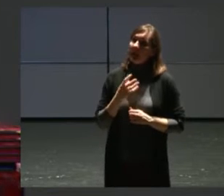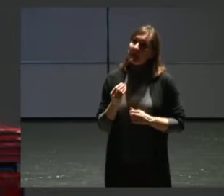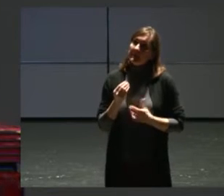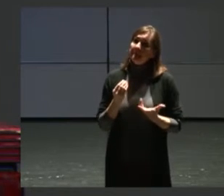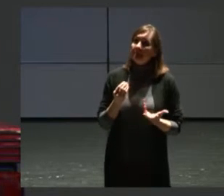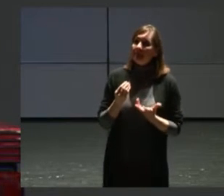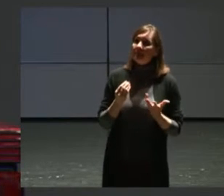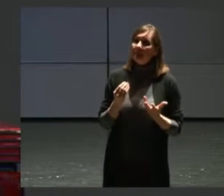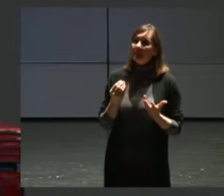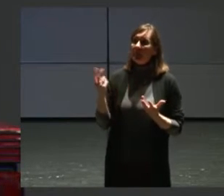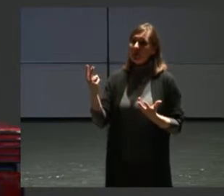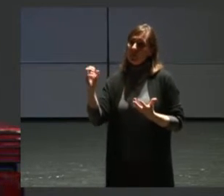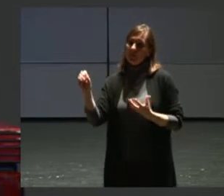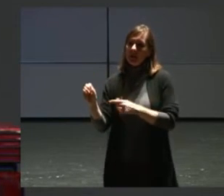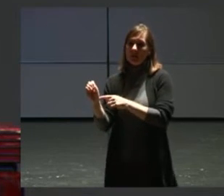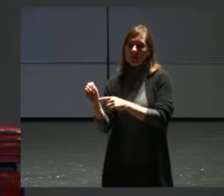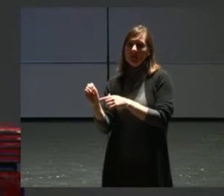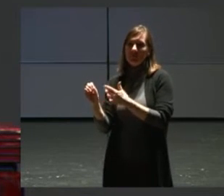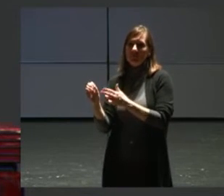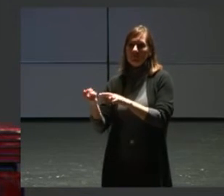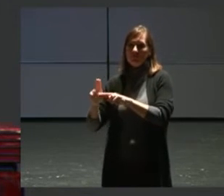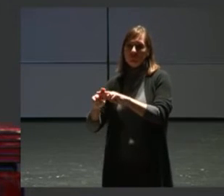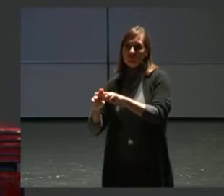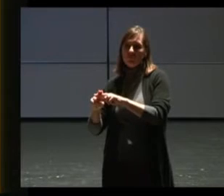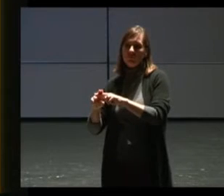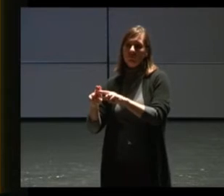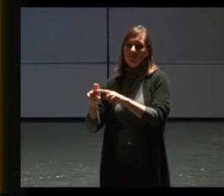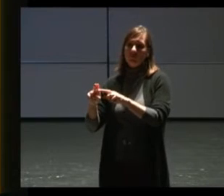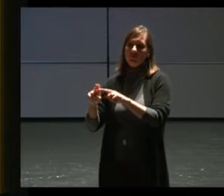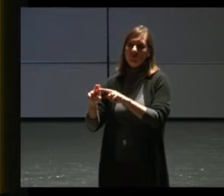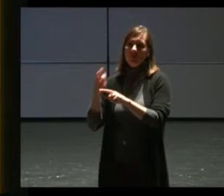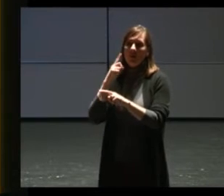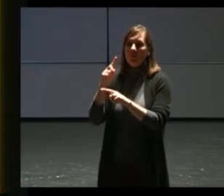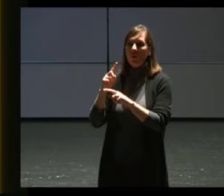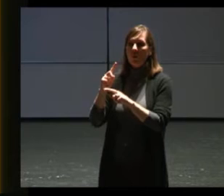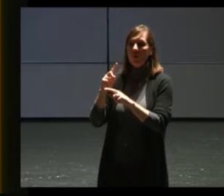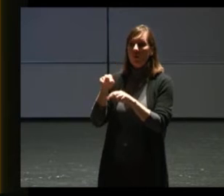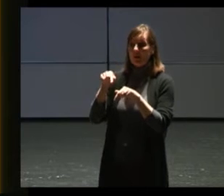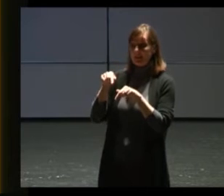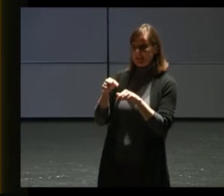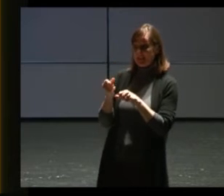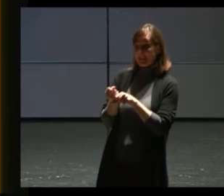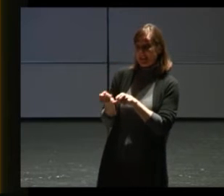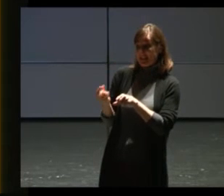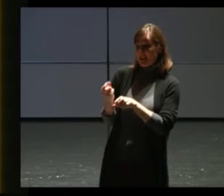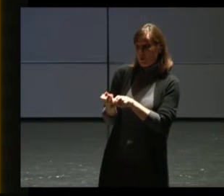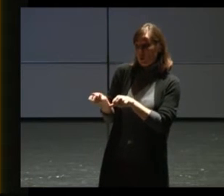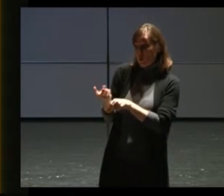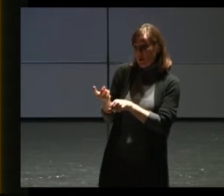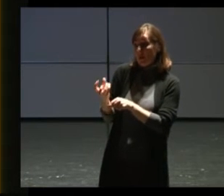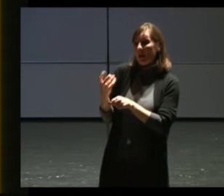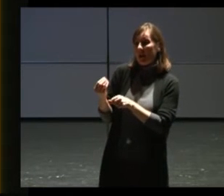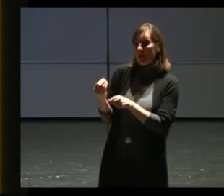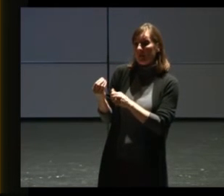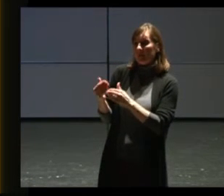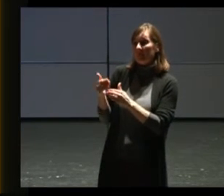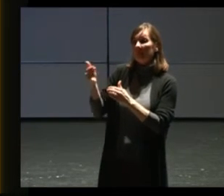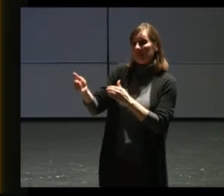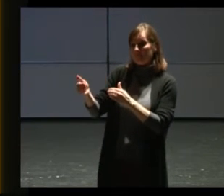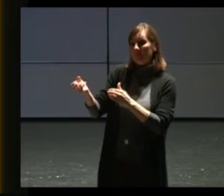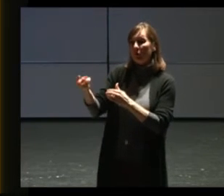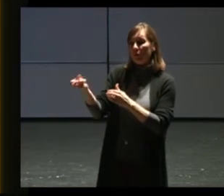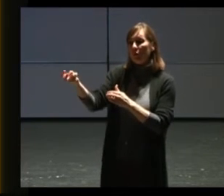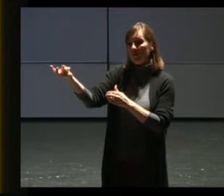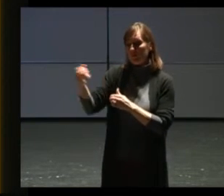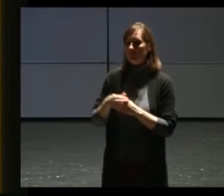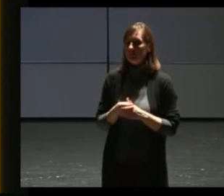a 2% compensation increase for each of the next two biennial budget years that was also endorsed and supported by the